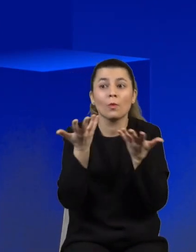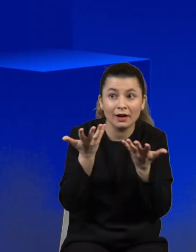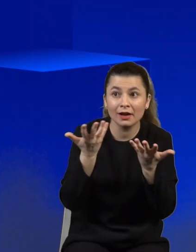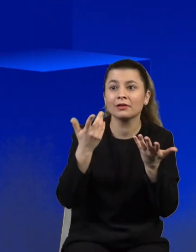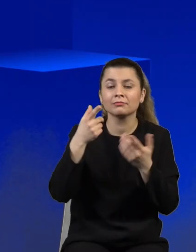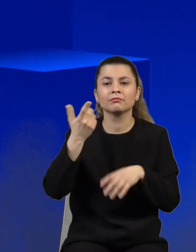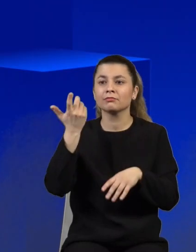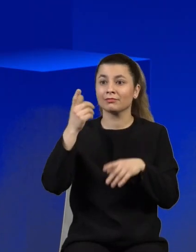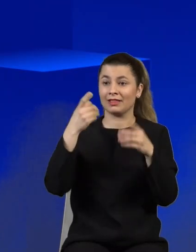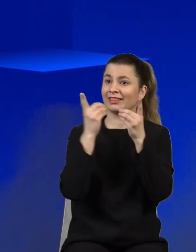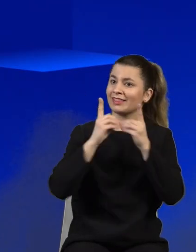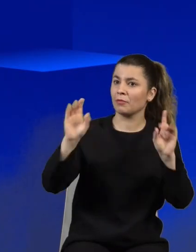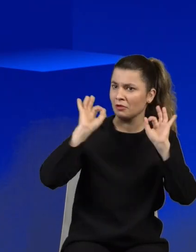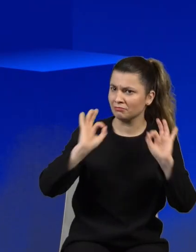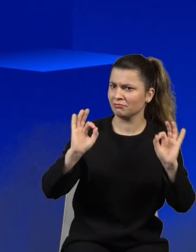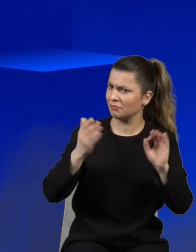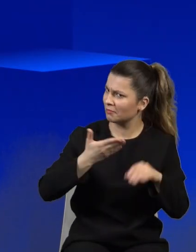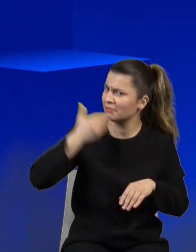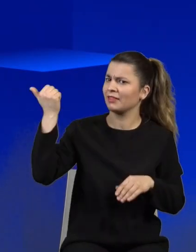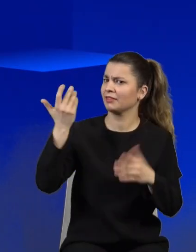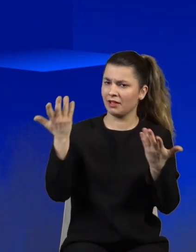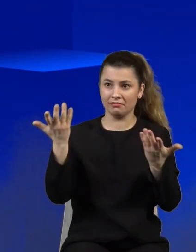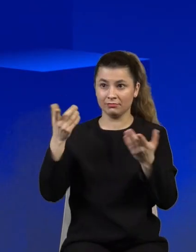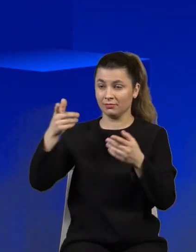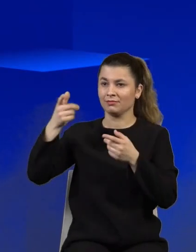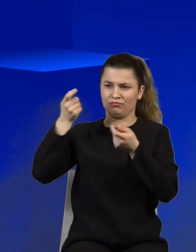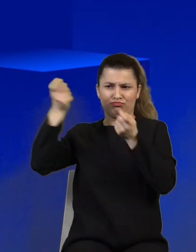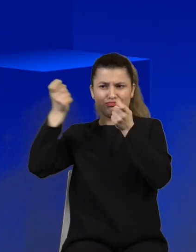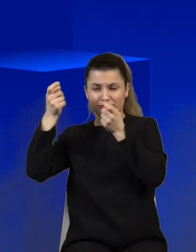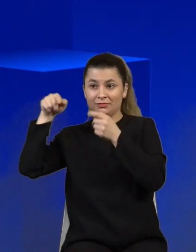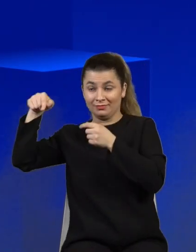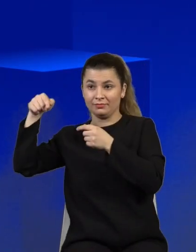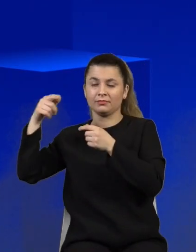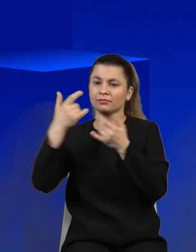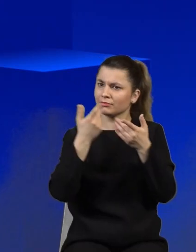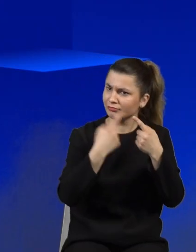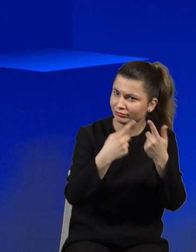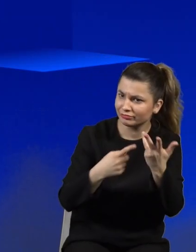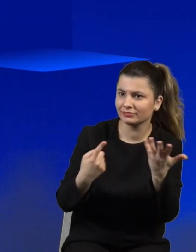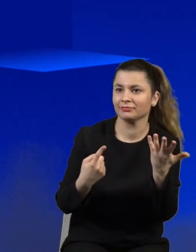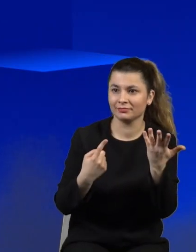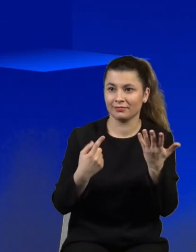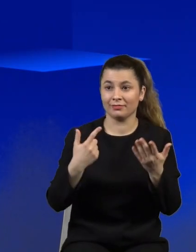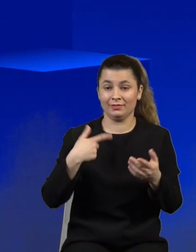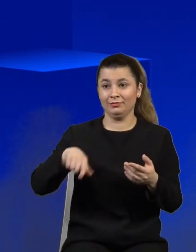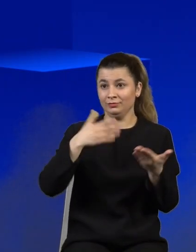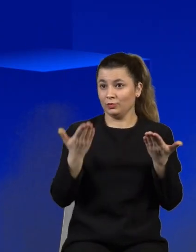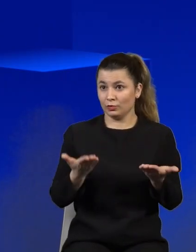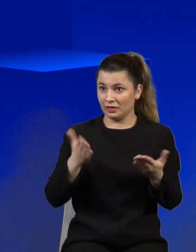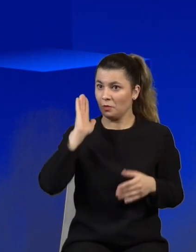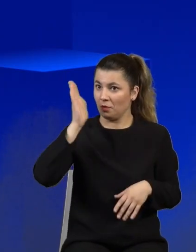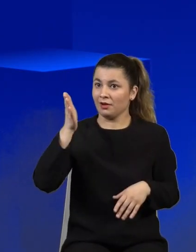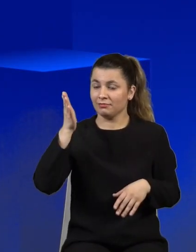So we will focus today very briefly only on the transport